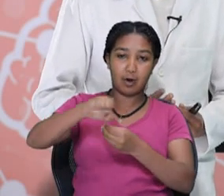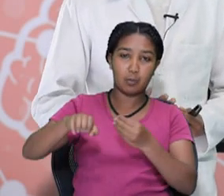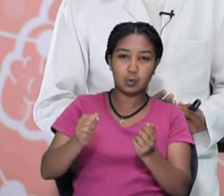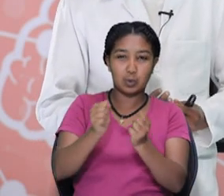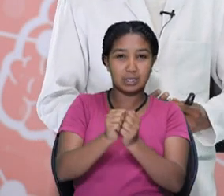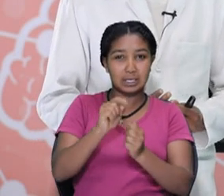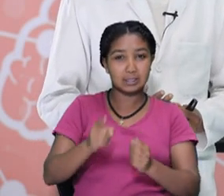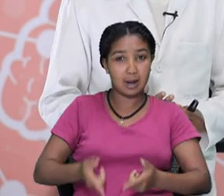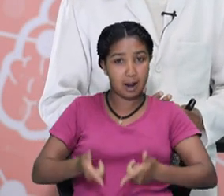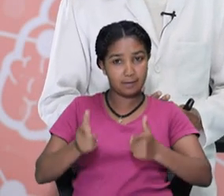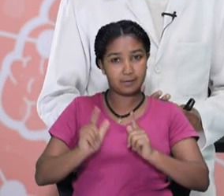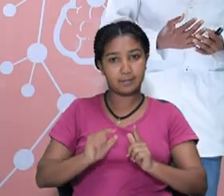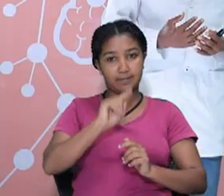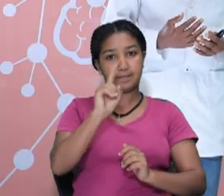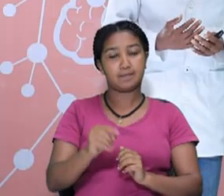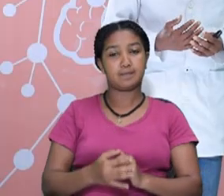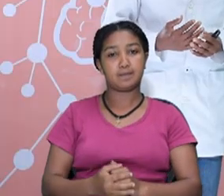life?